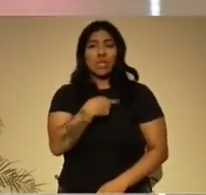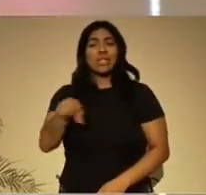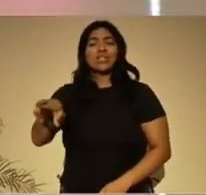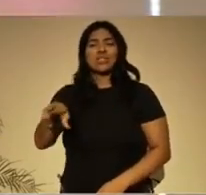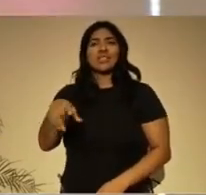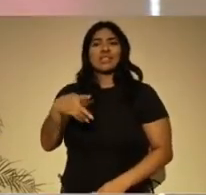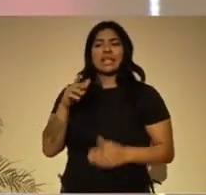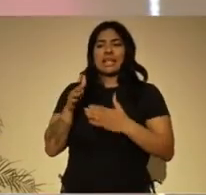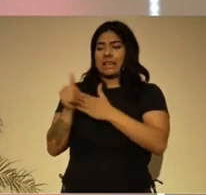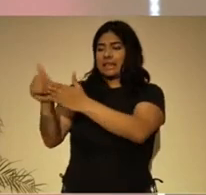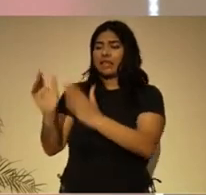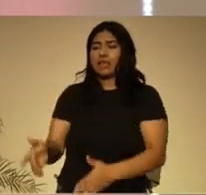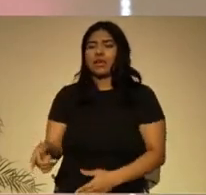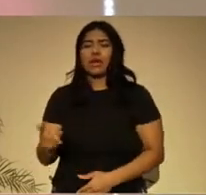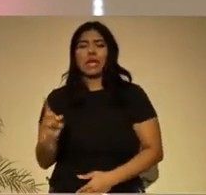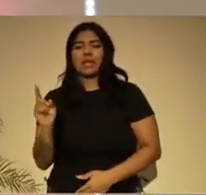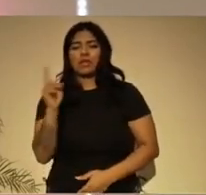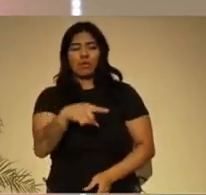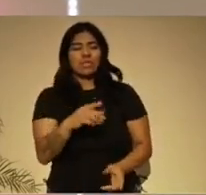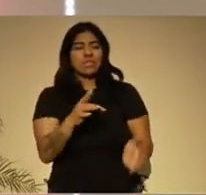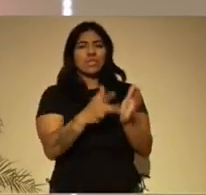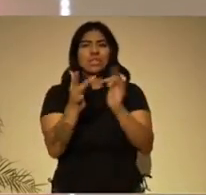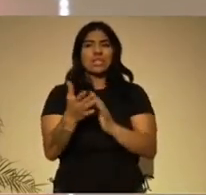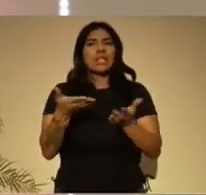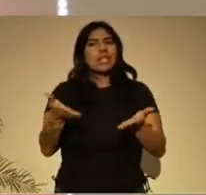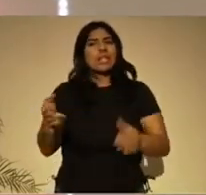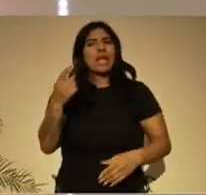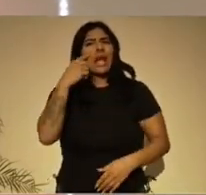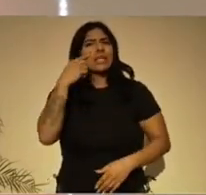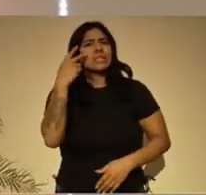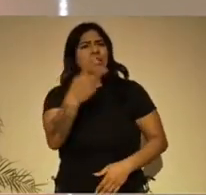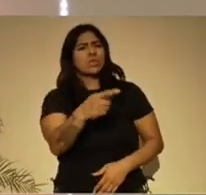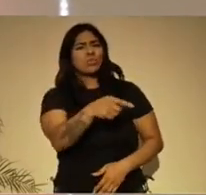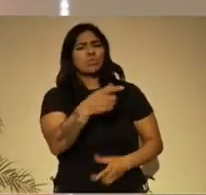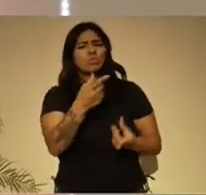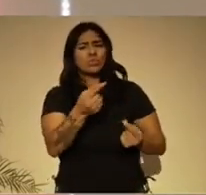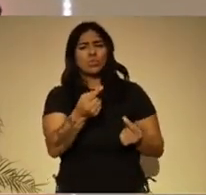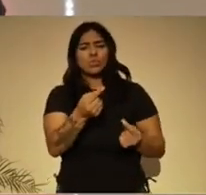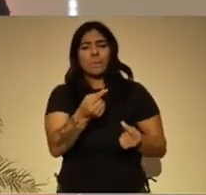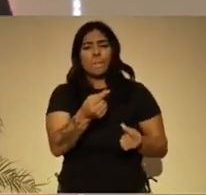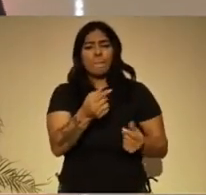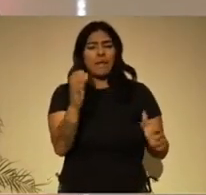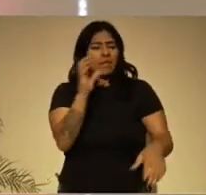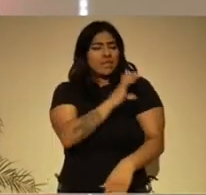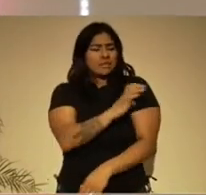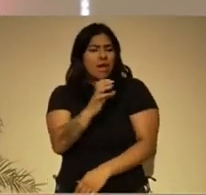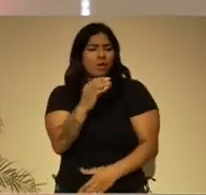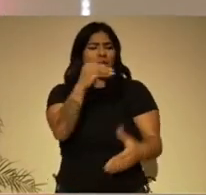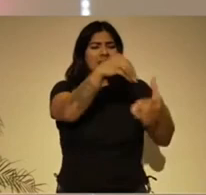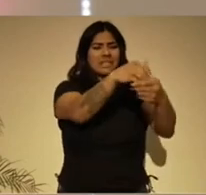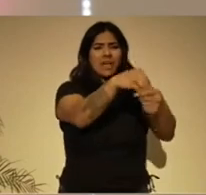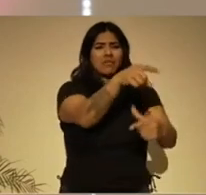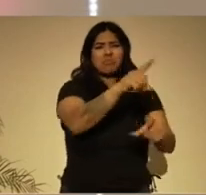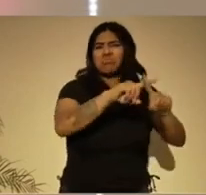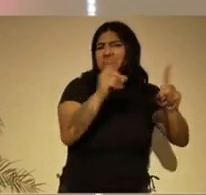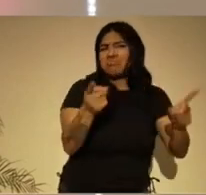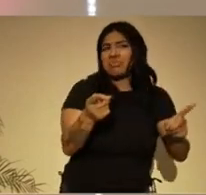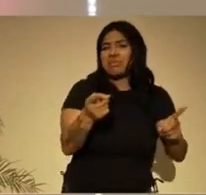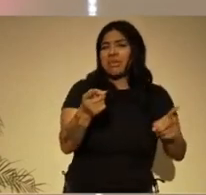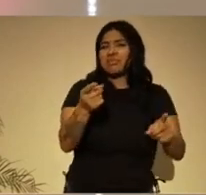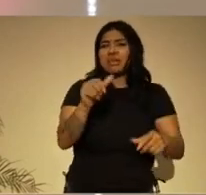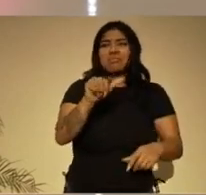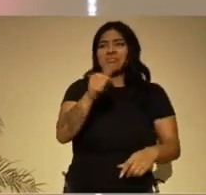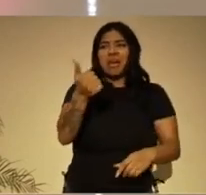And he goes up to him and he's telling him, "Jesus, the things that I am watching you do, there's a power inside of you that is different,